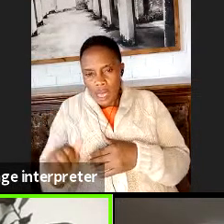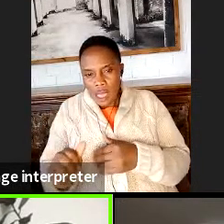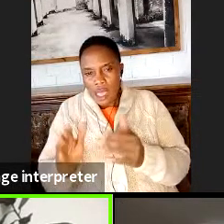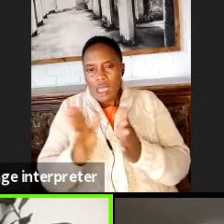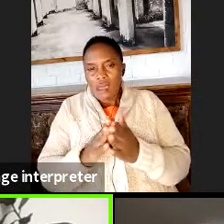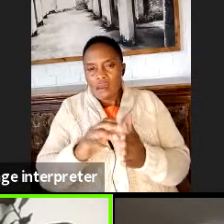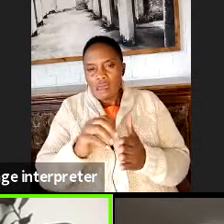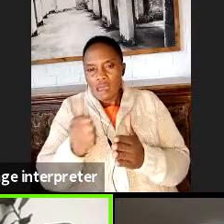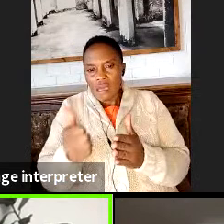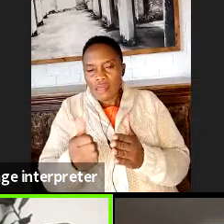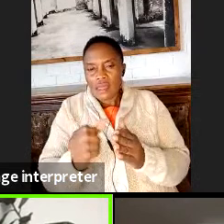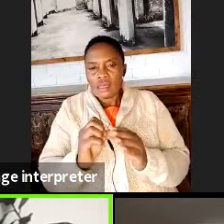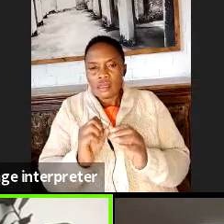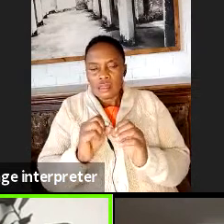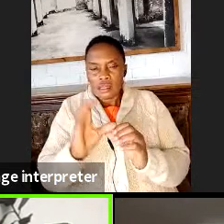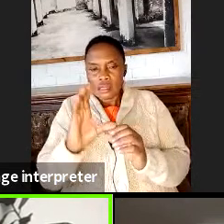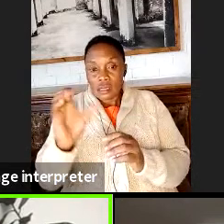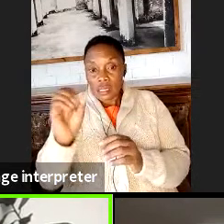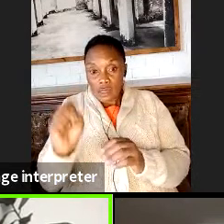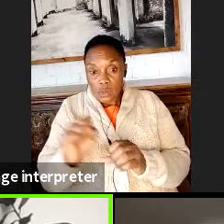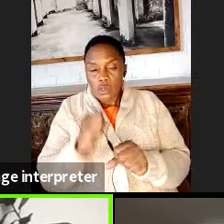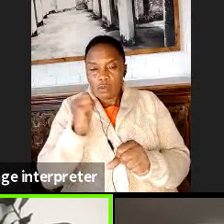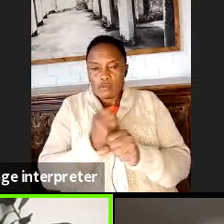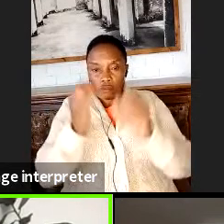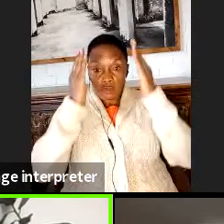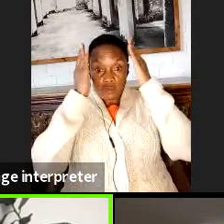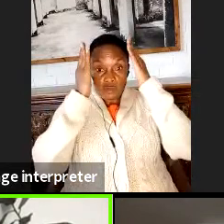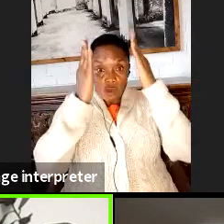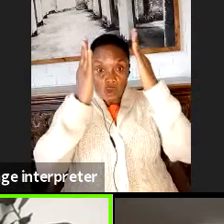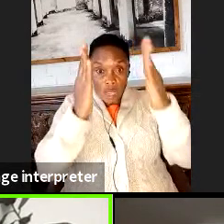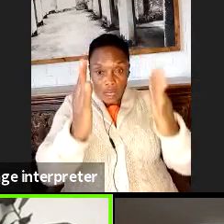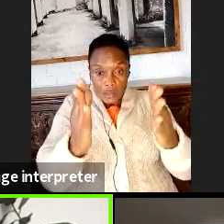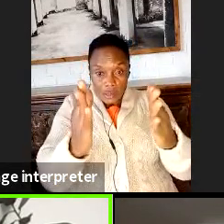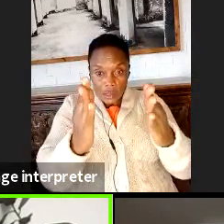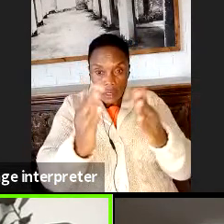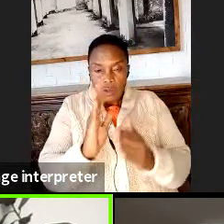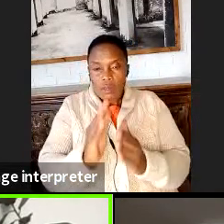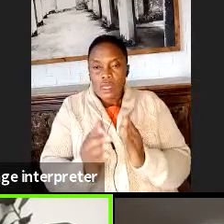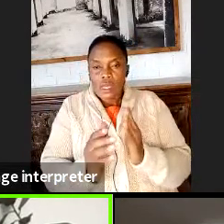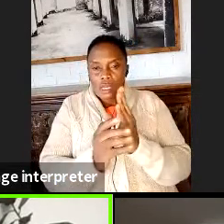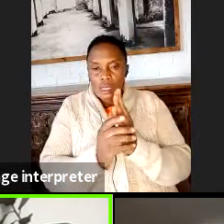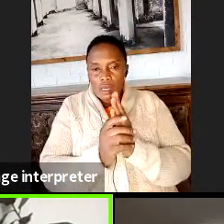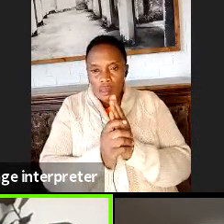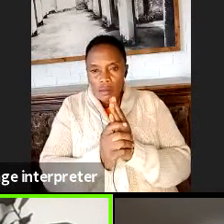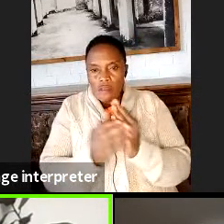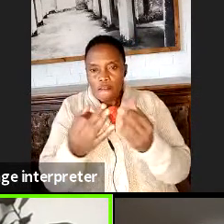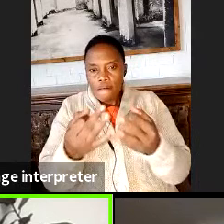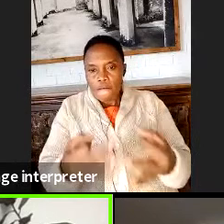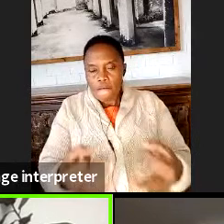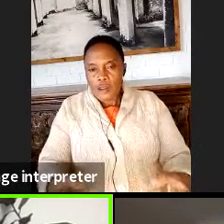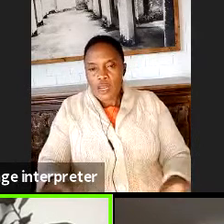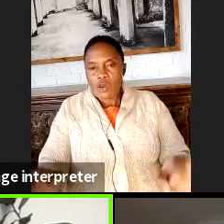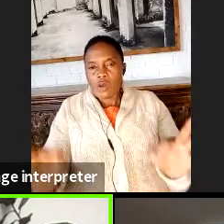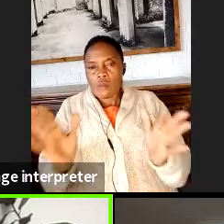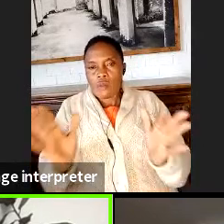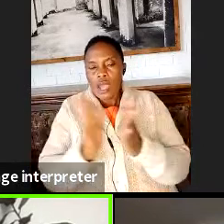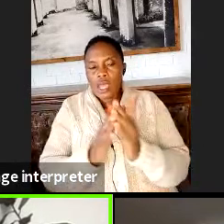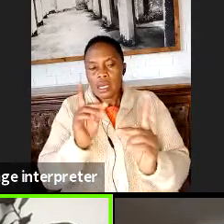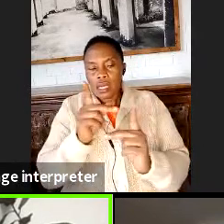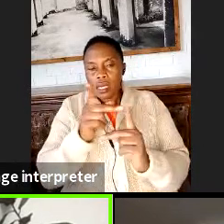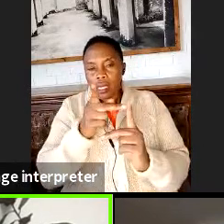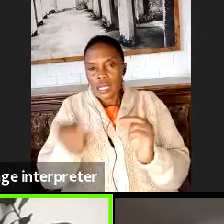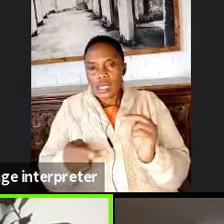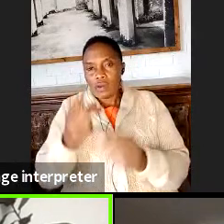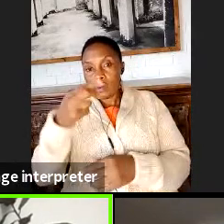civil society organizations are focusing on freedom of expression and digital rights.